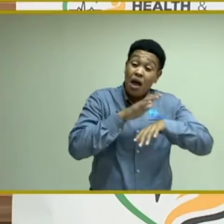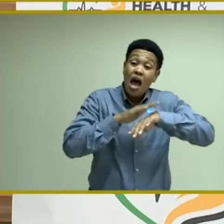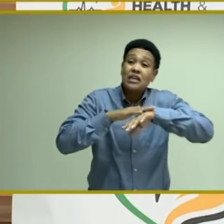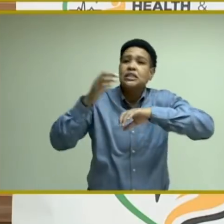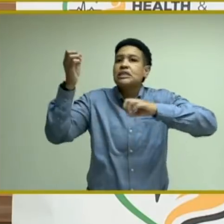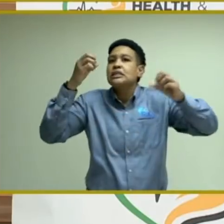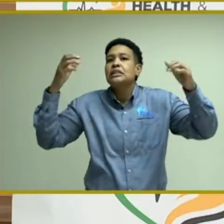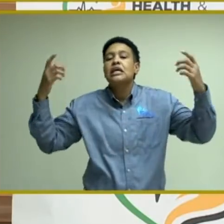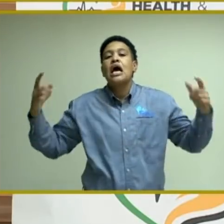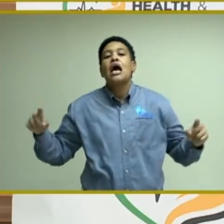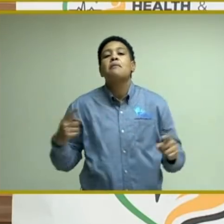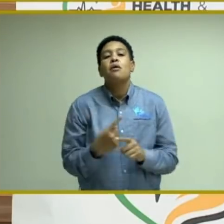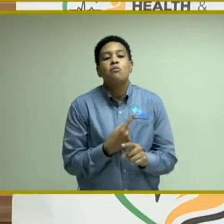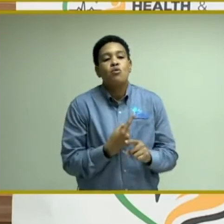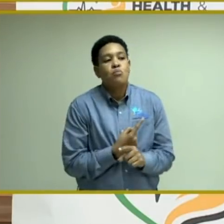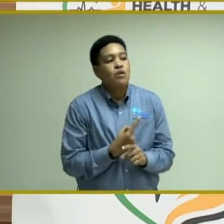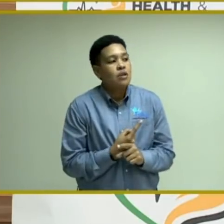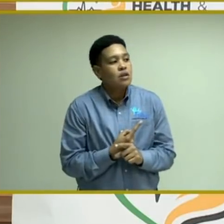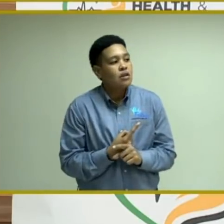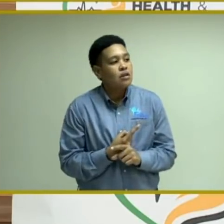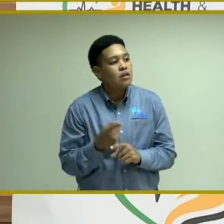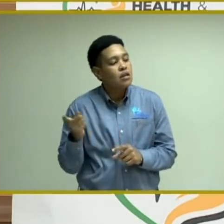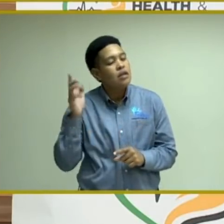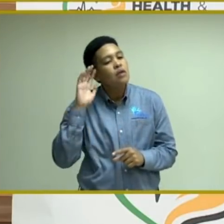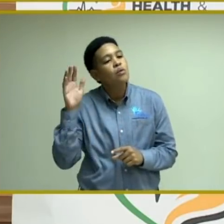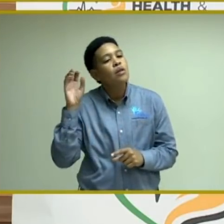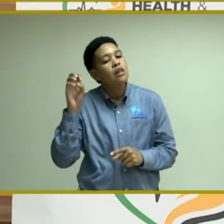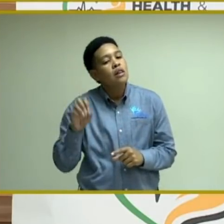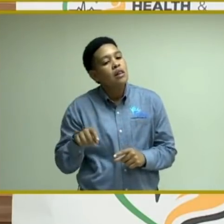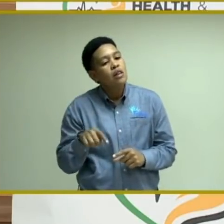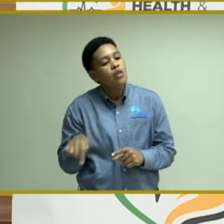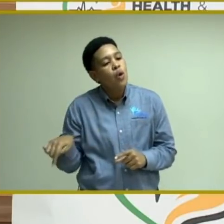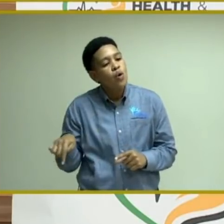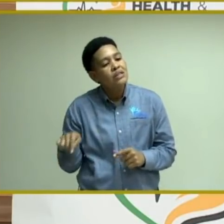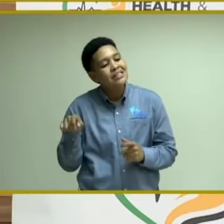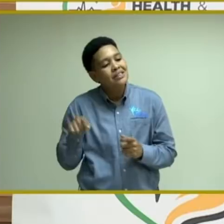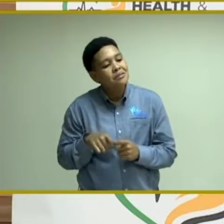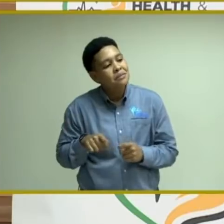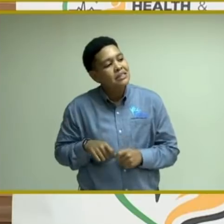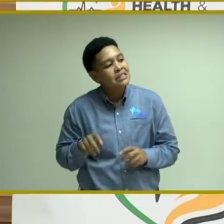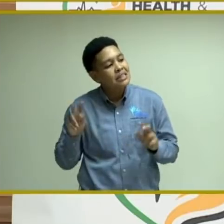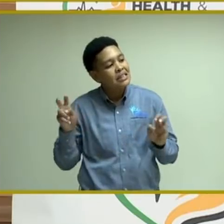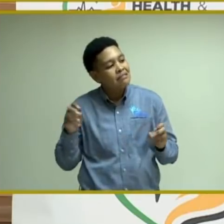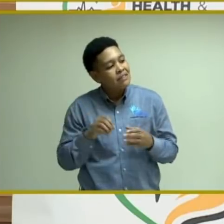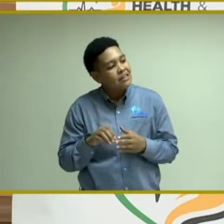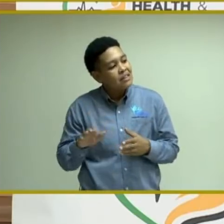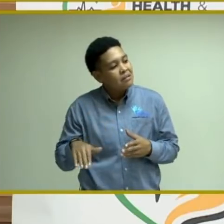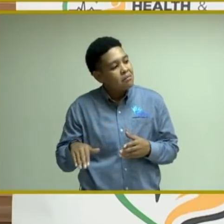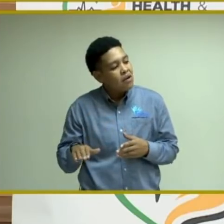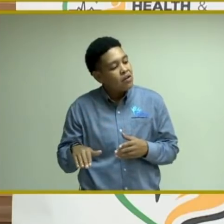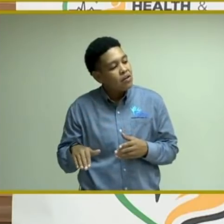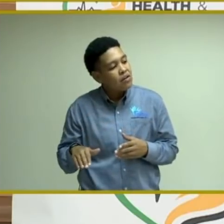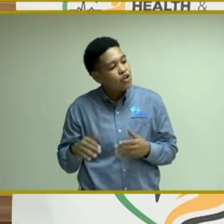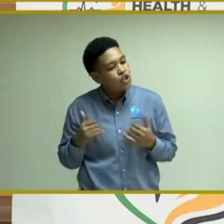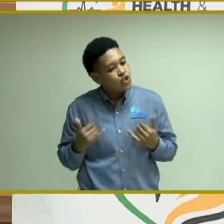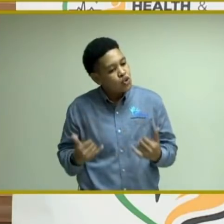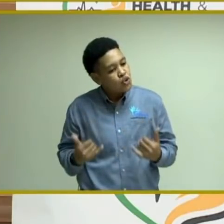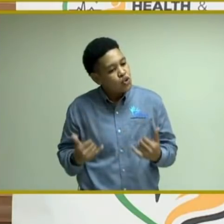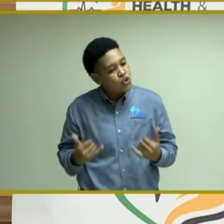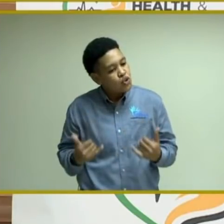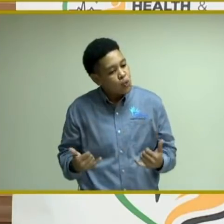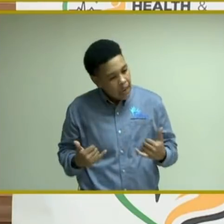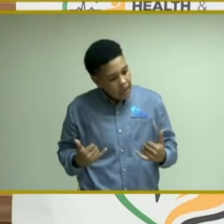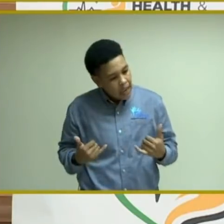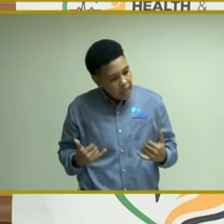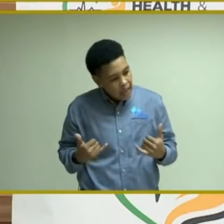consultations appropriately. He will address those specific issues in the Parliament today,